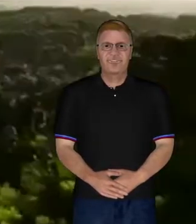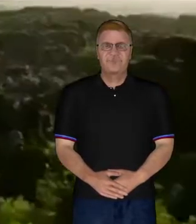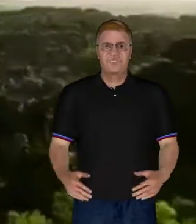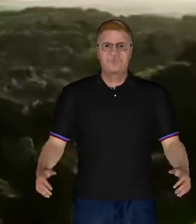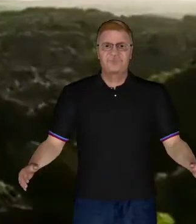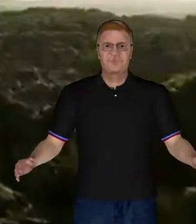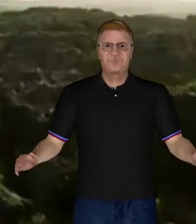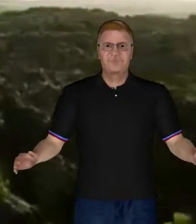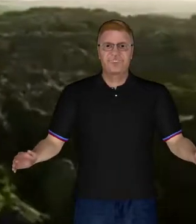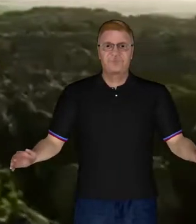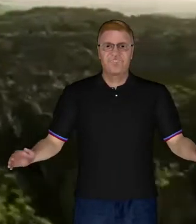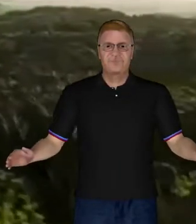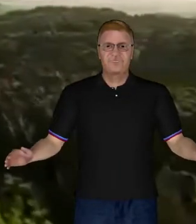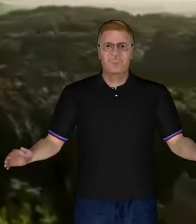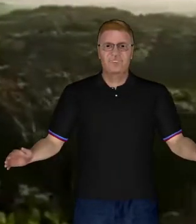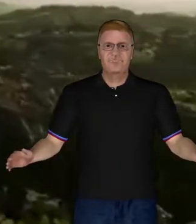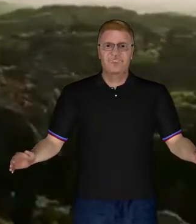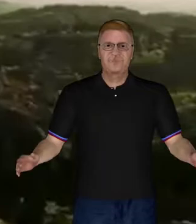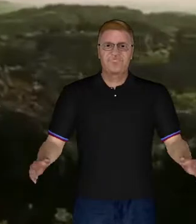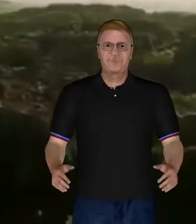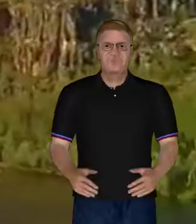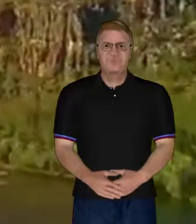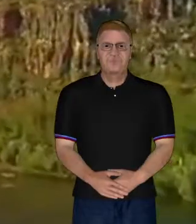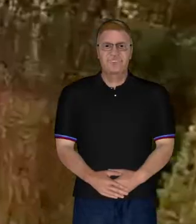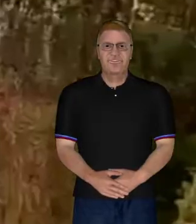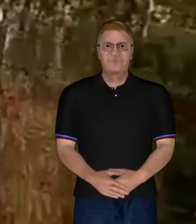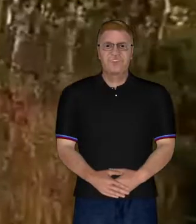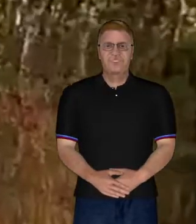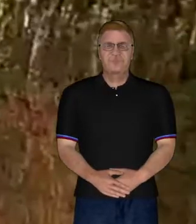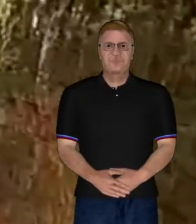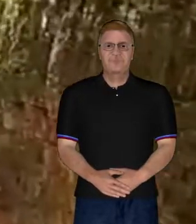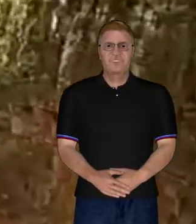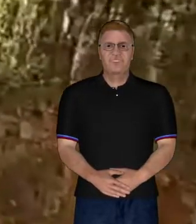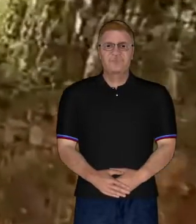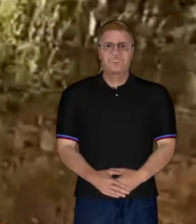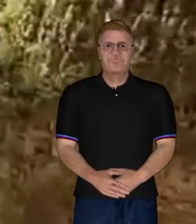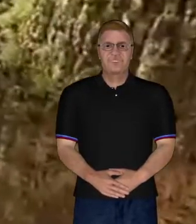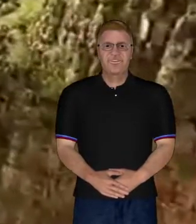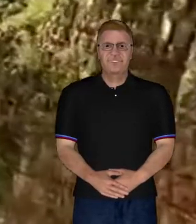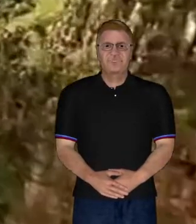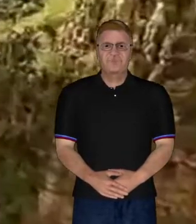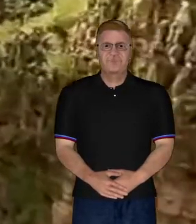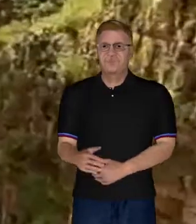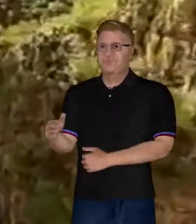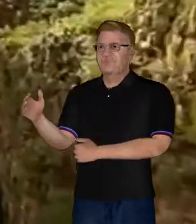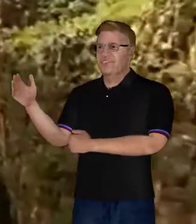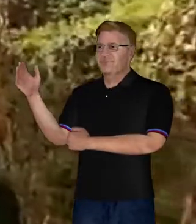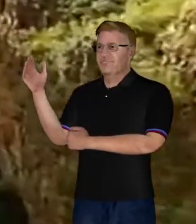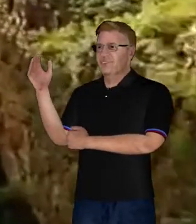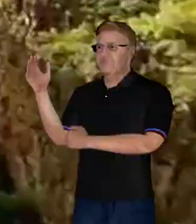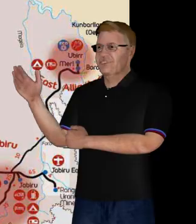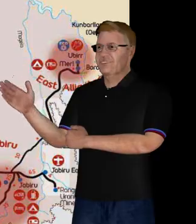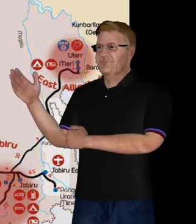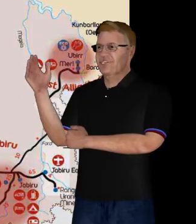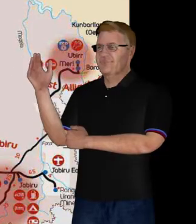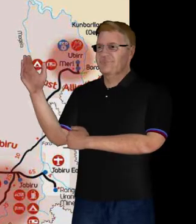as possible. Plan your trip between April and October. Book accommodation and 4-wheel drive vehicle in advance. If you are